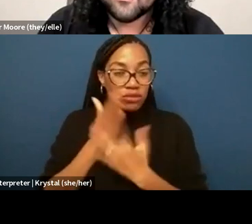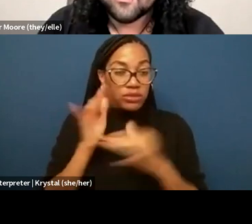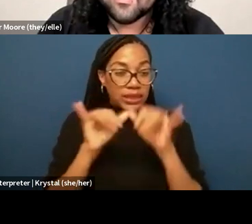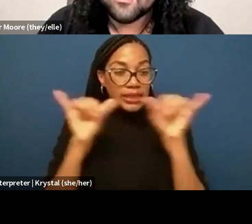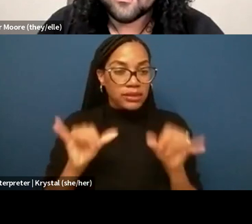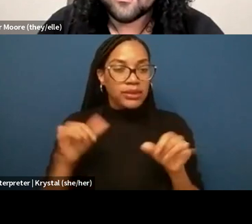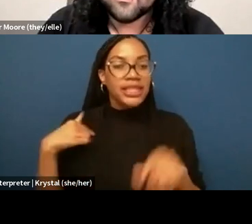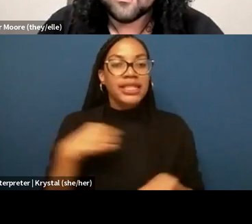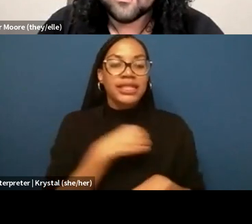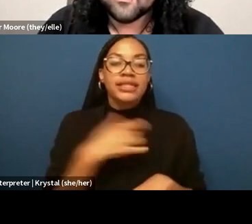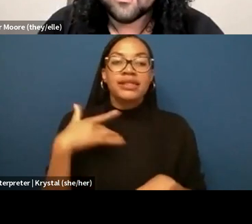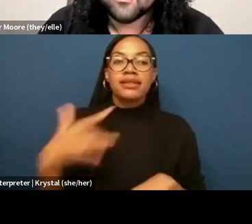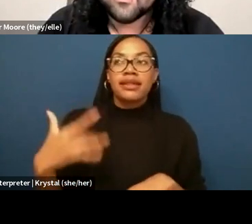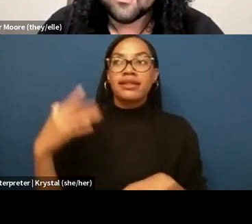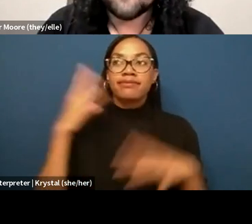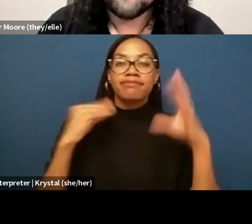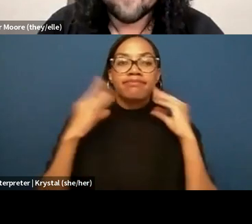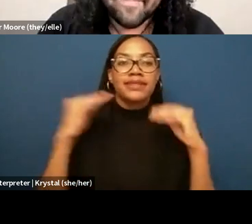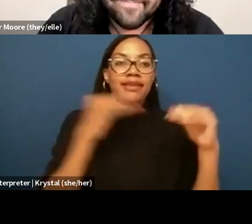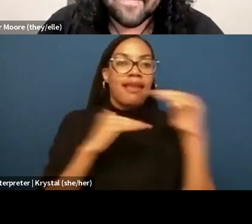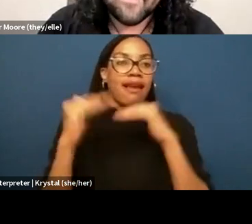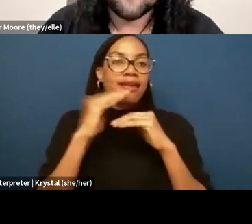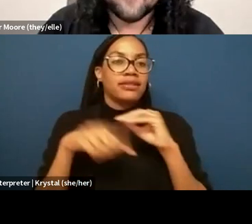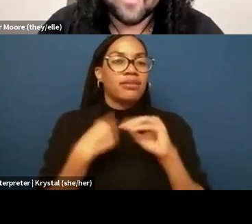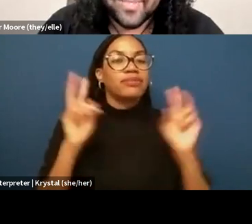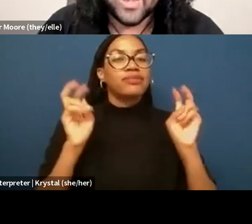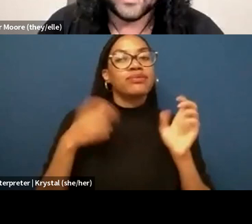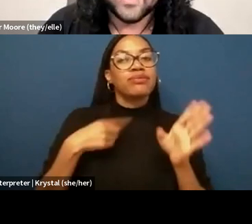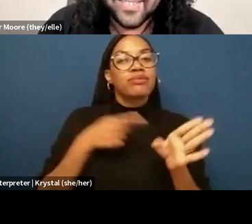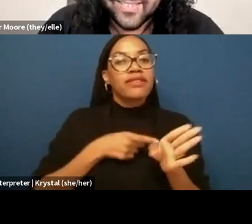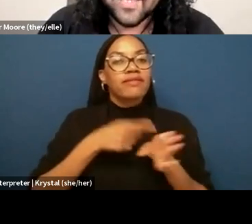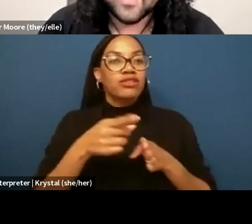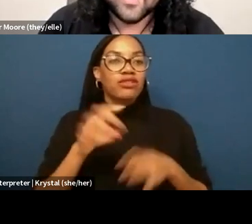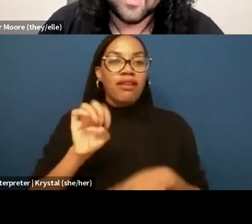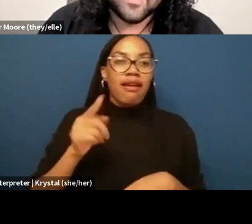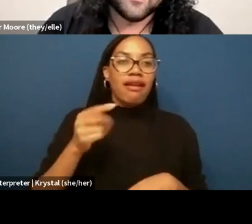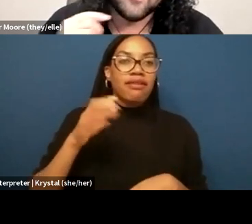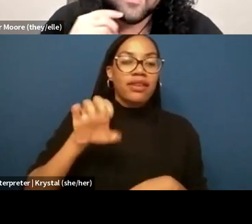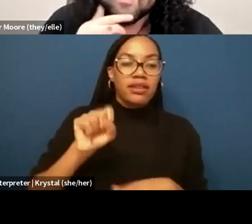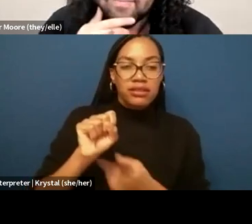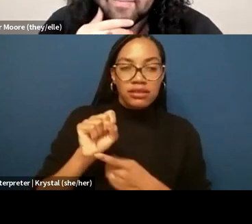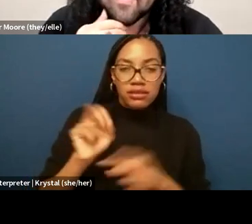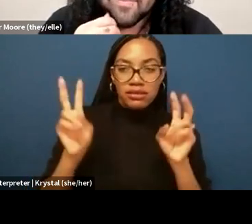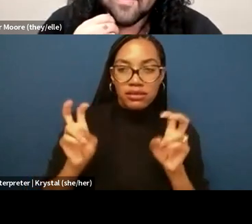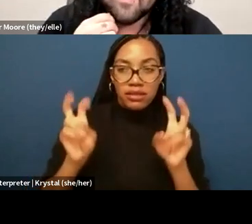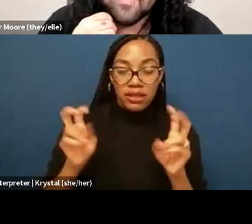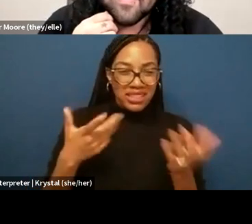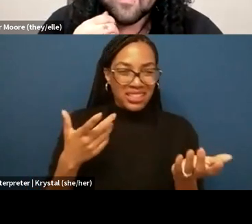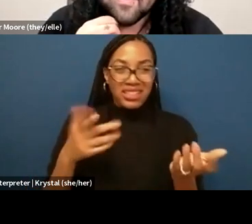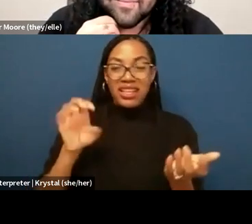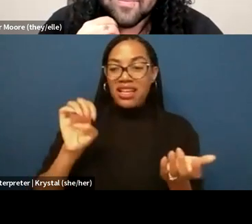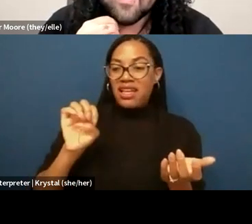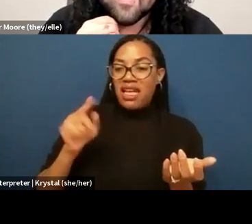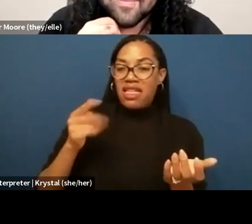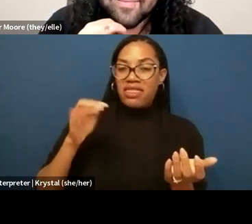quote, professional ethics, quote, end quote, as if somehow professionals have any monopoly